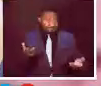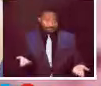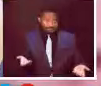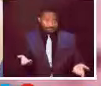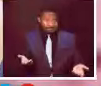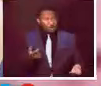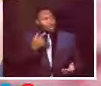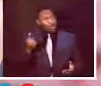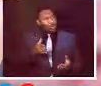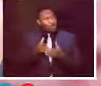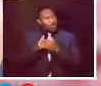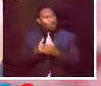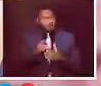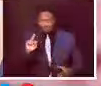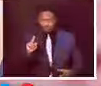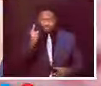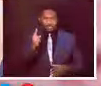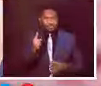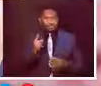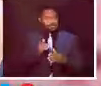led by a first deputy speaker.